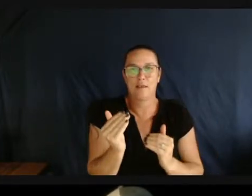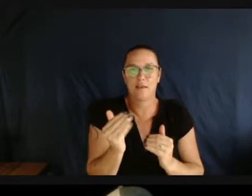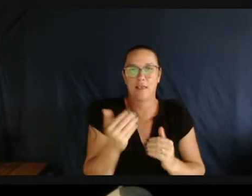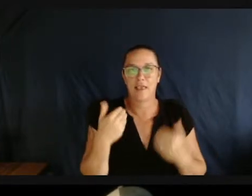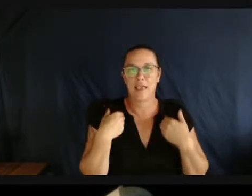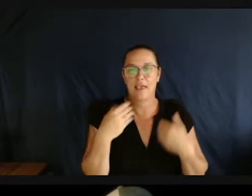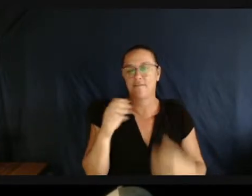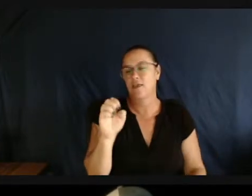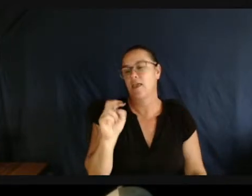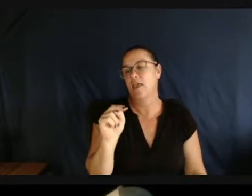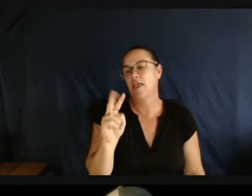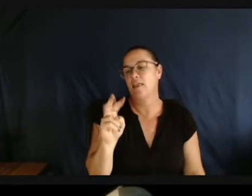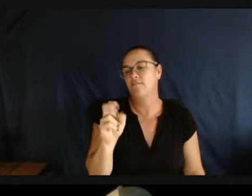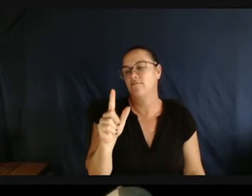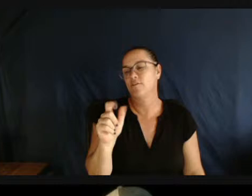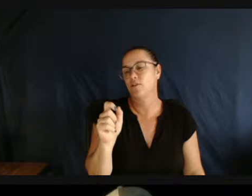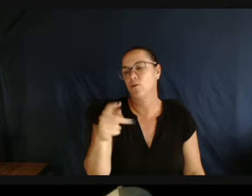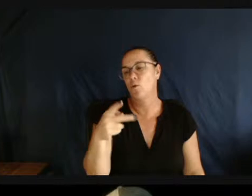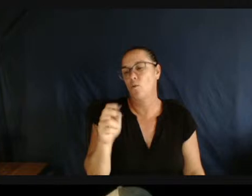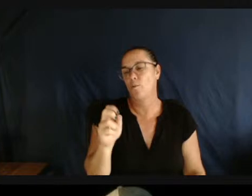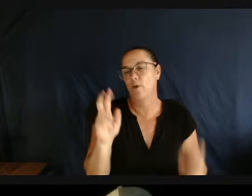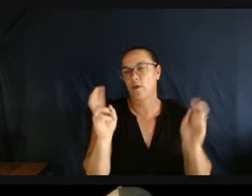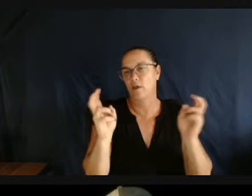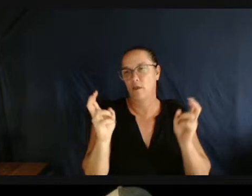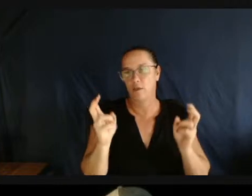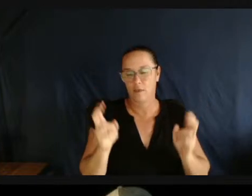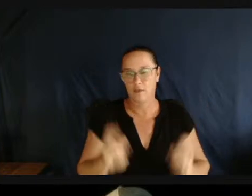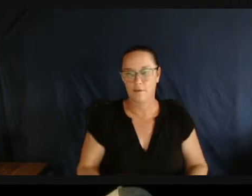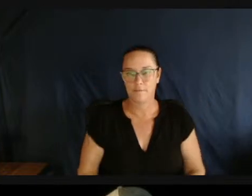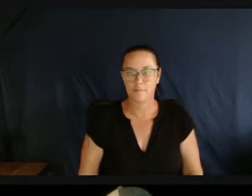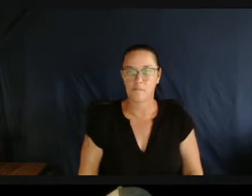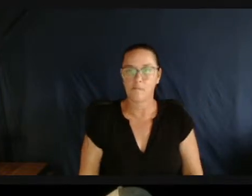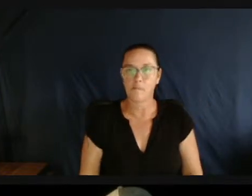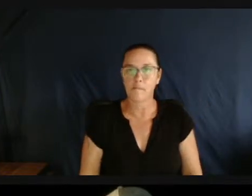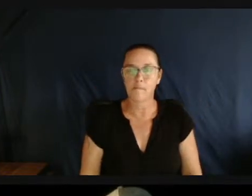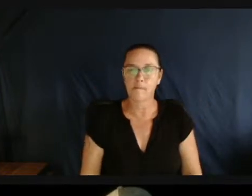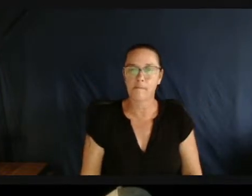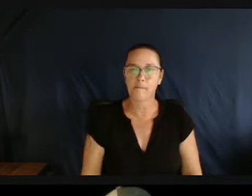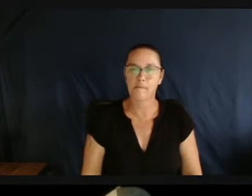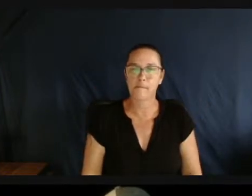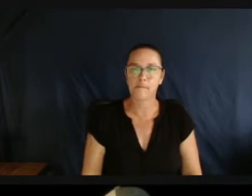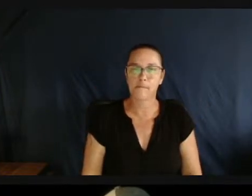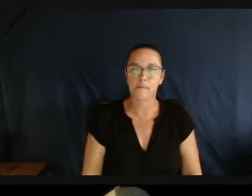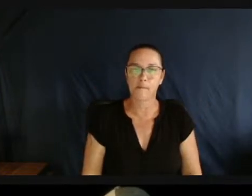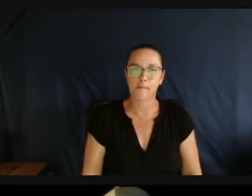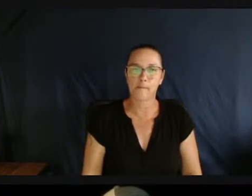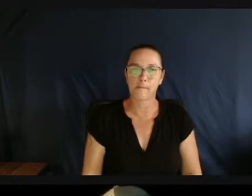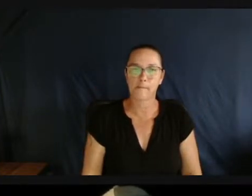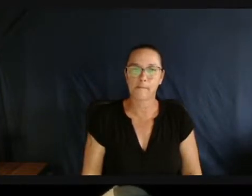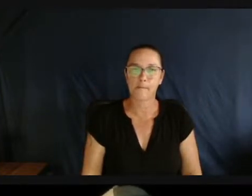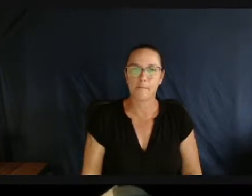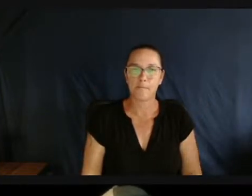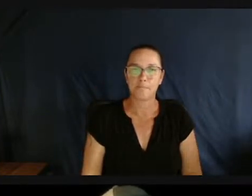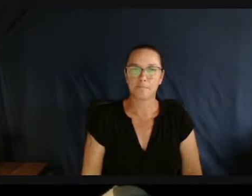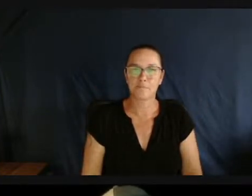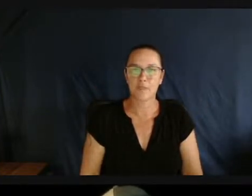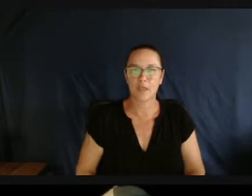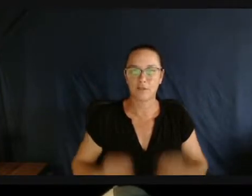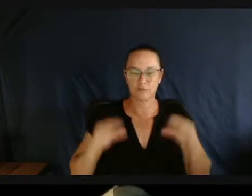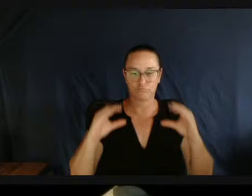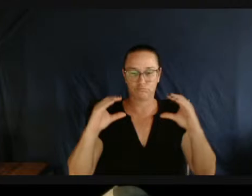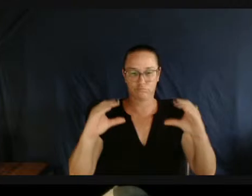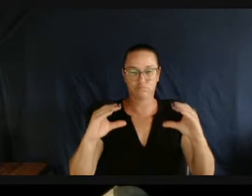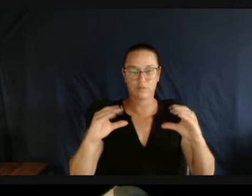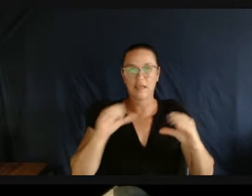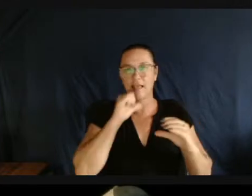envelope here through this thing. It's pretty tight right there, right? It's not